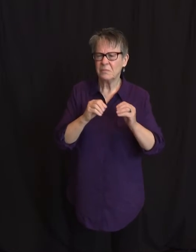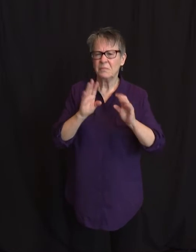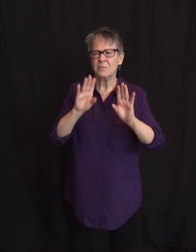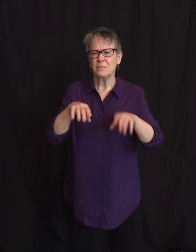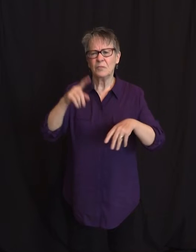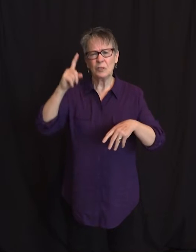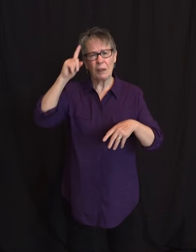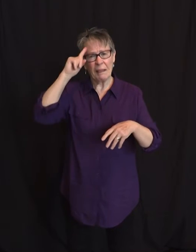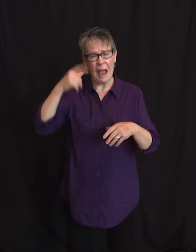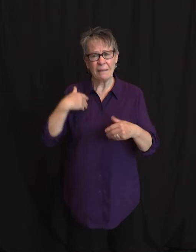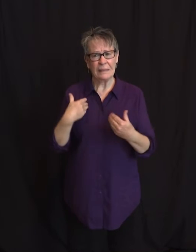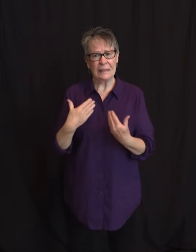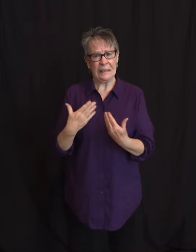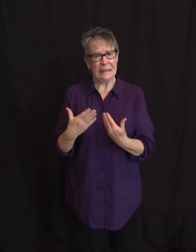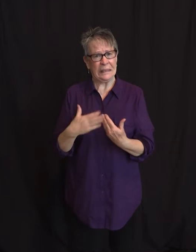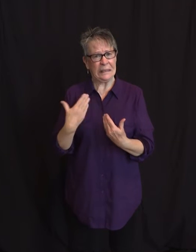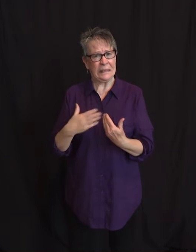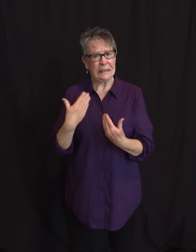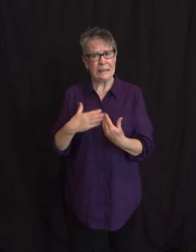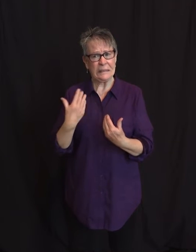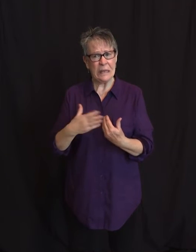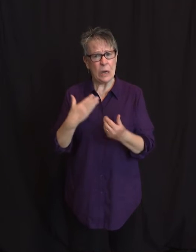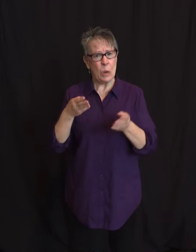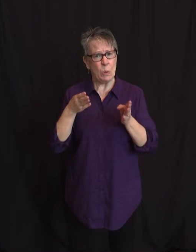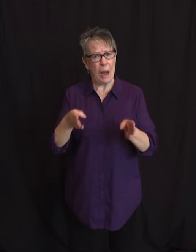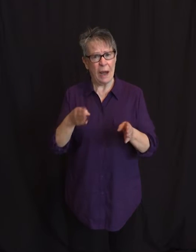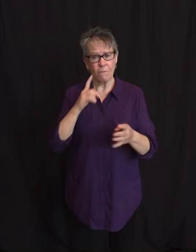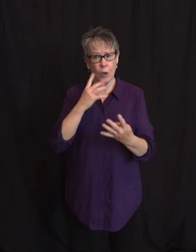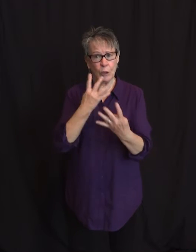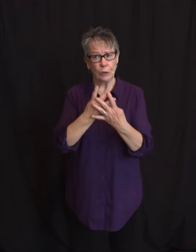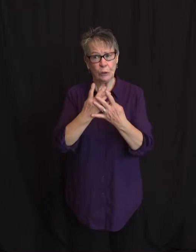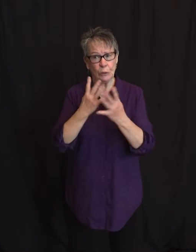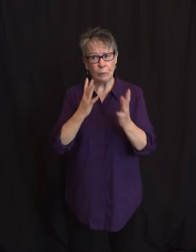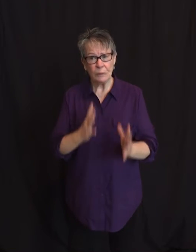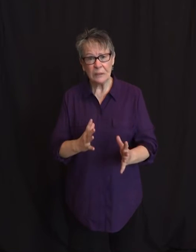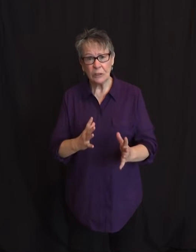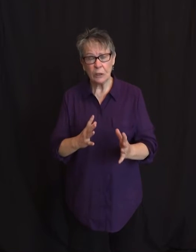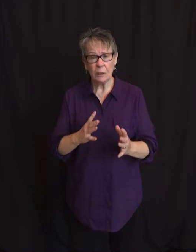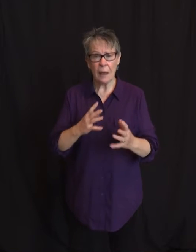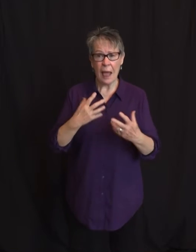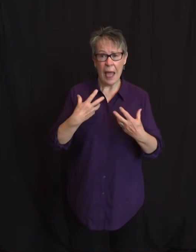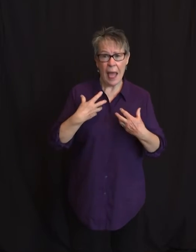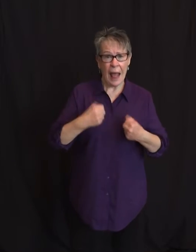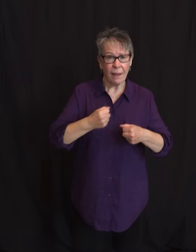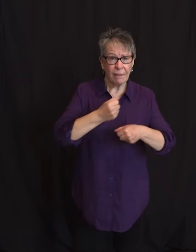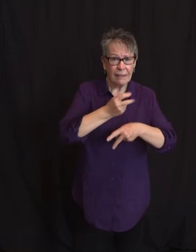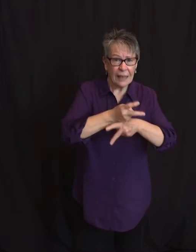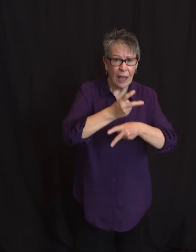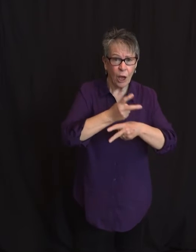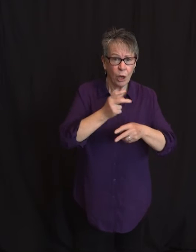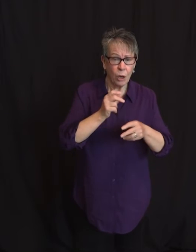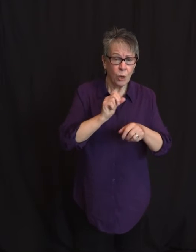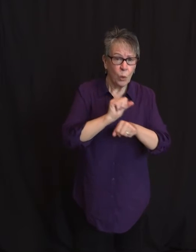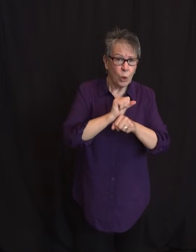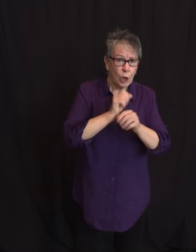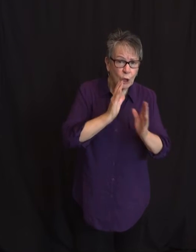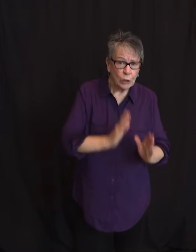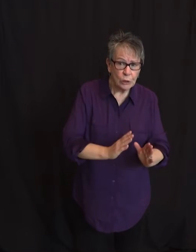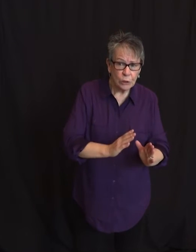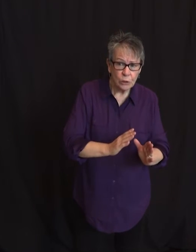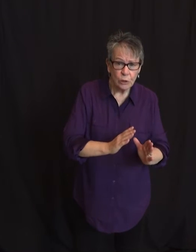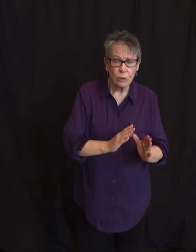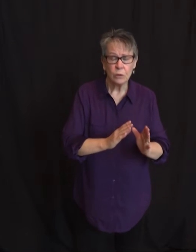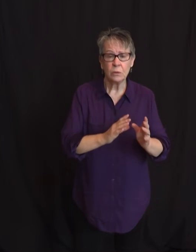less cases or it's healthcare workers being more likely to be infected. Anything we can delve from the data or